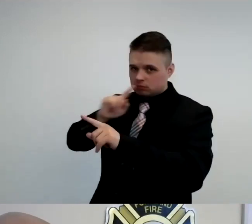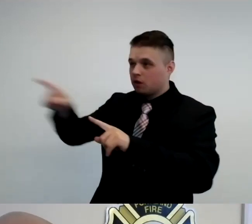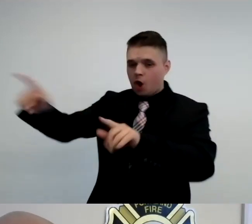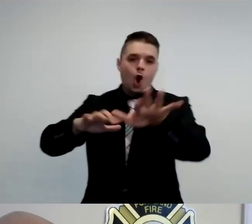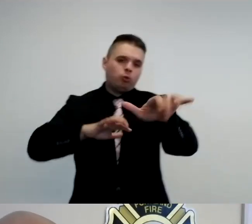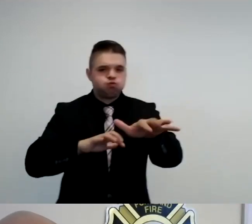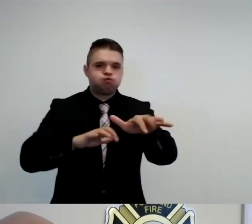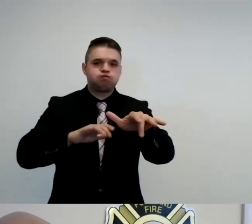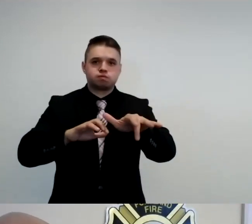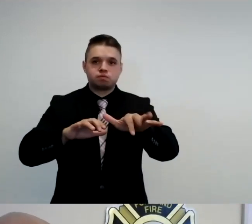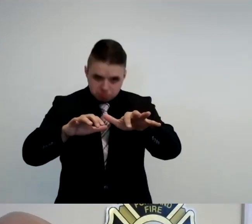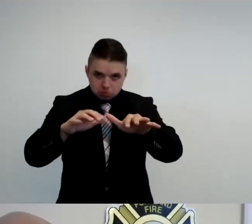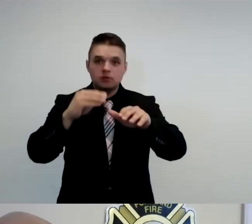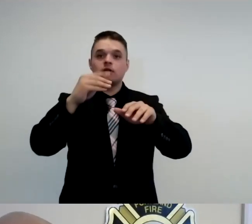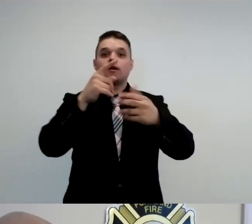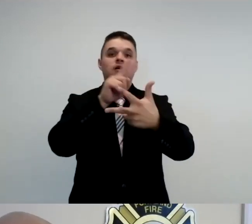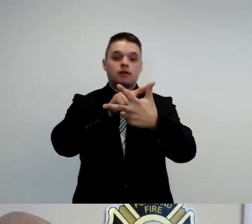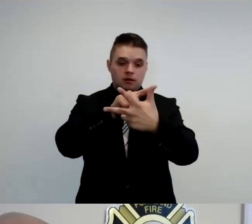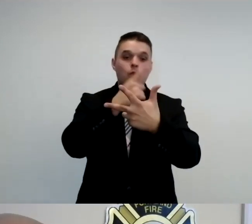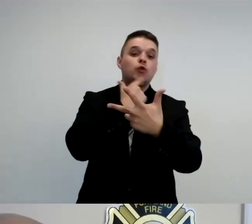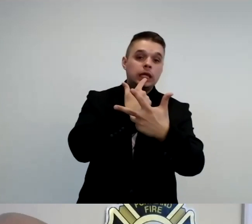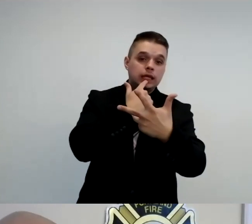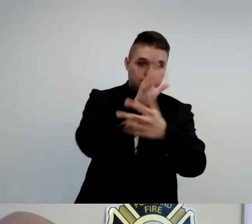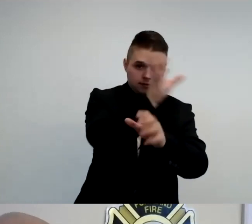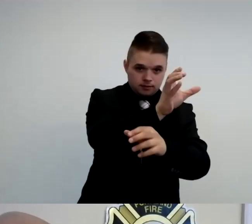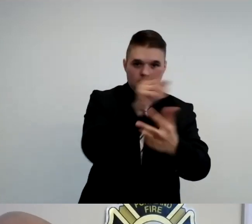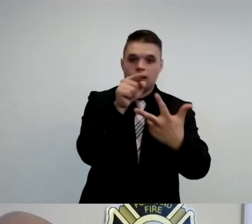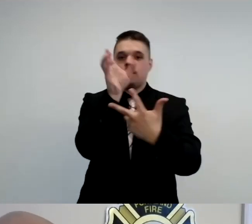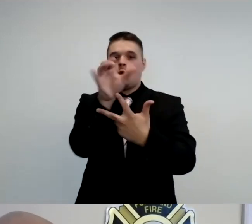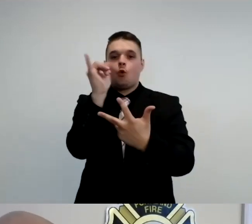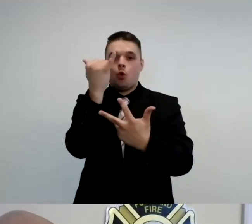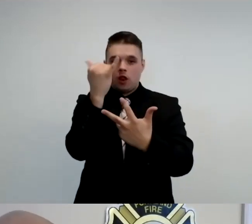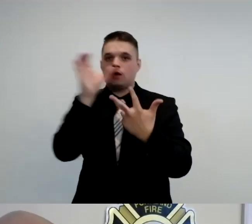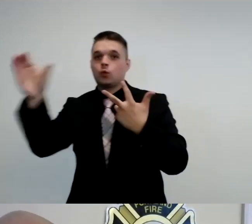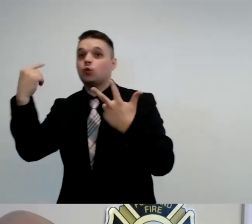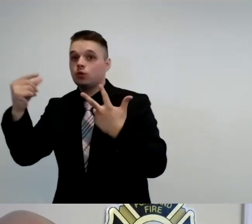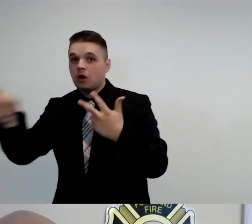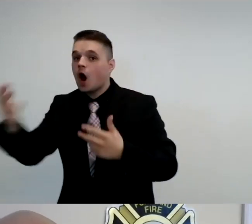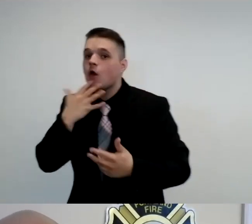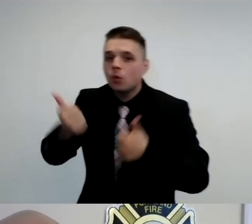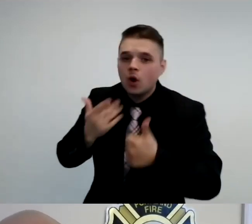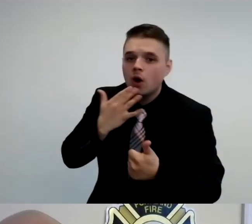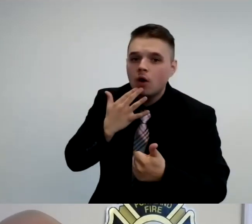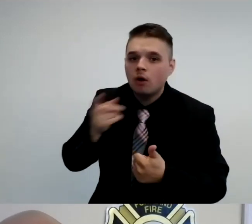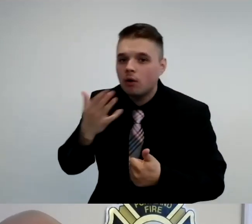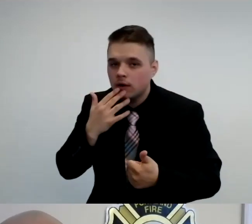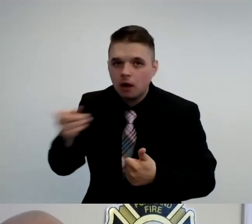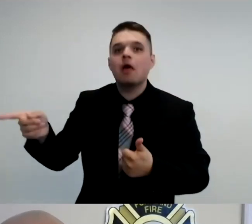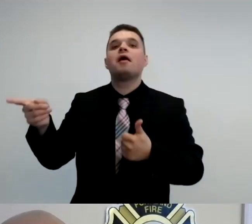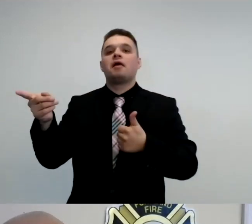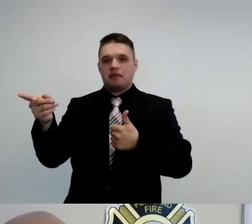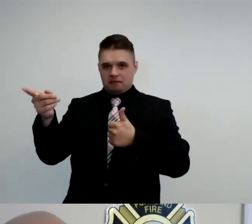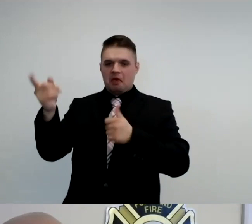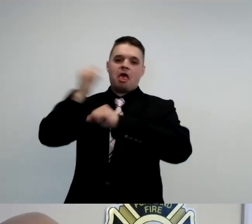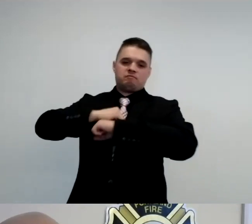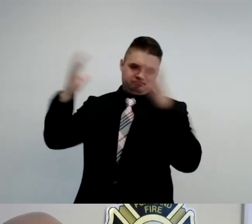red, yellow, or green. And I can actually just ask them, like, what color do you see at the very end? And I kind of get an idea of